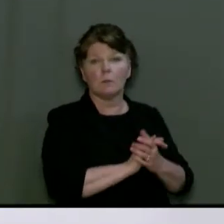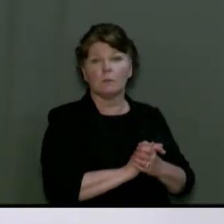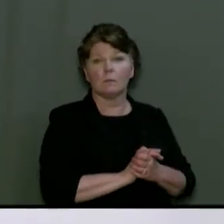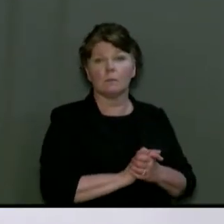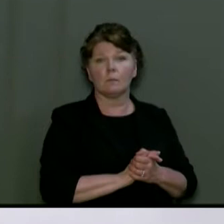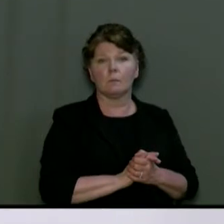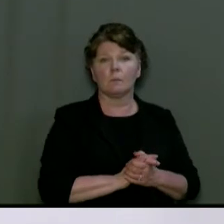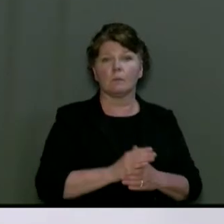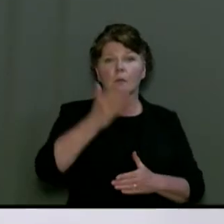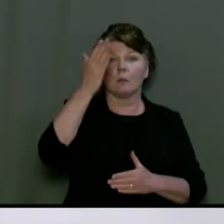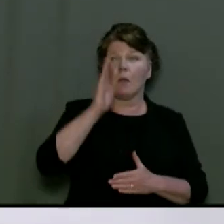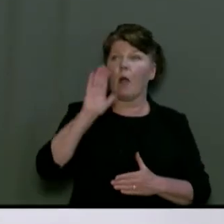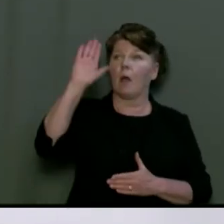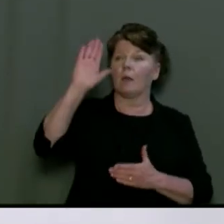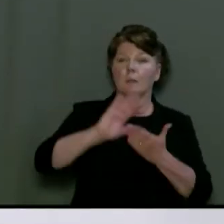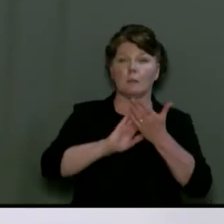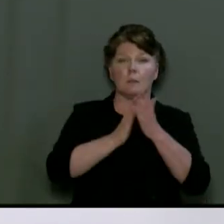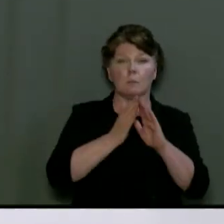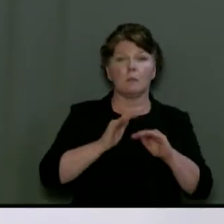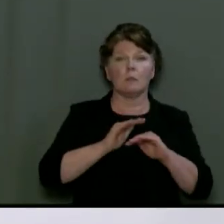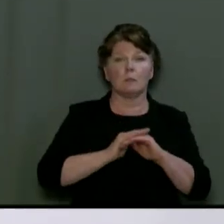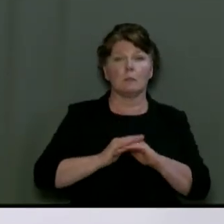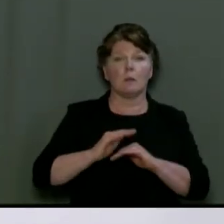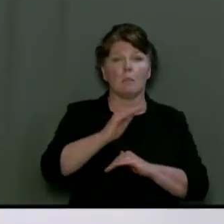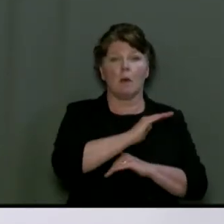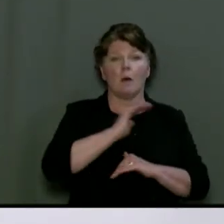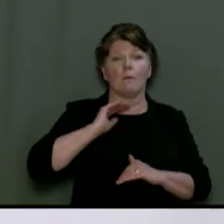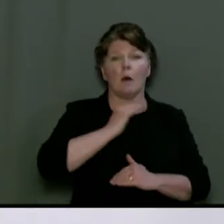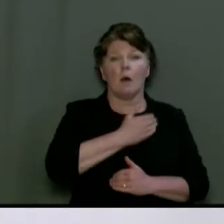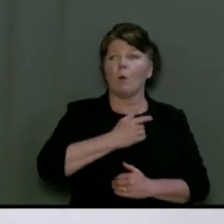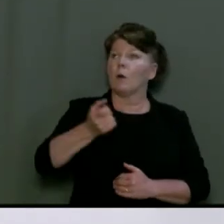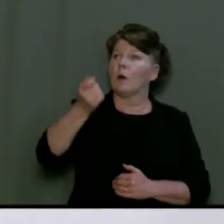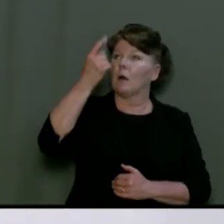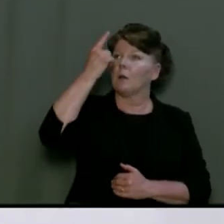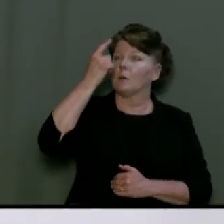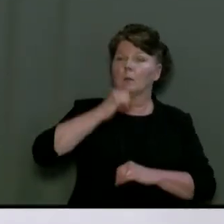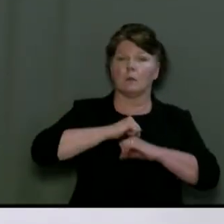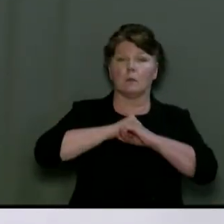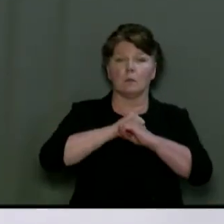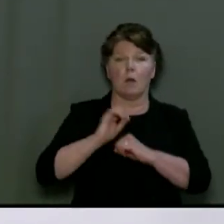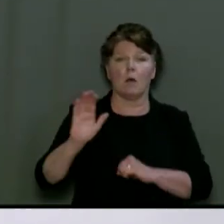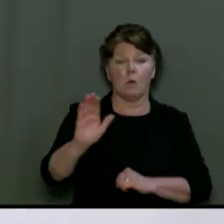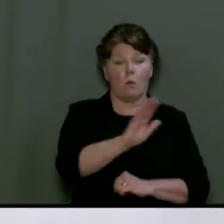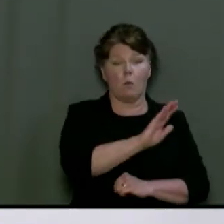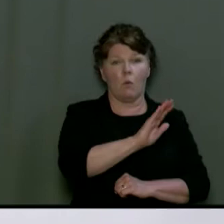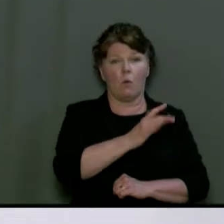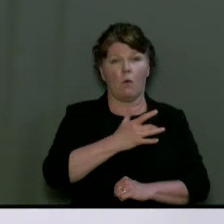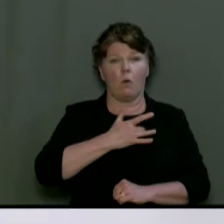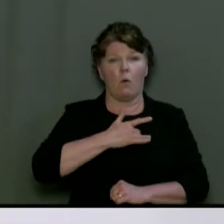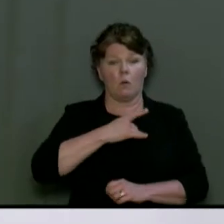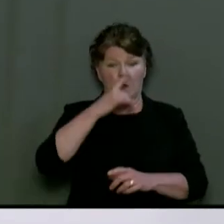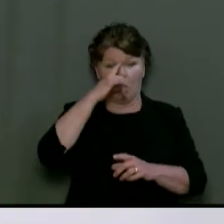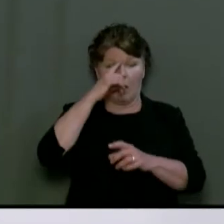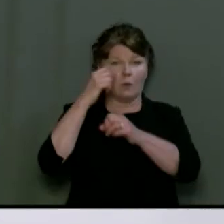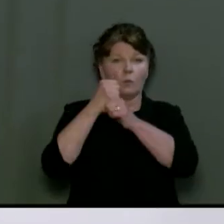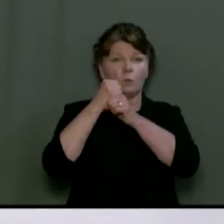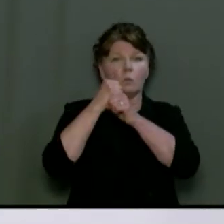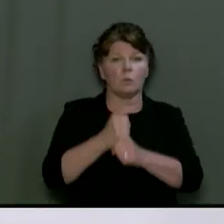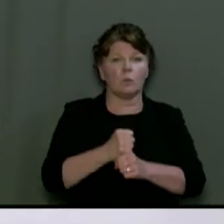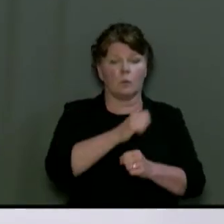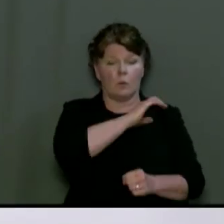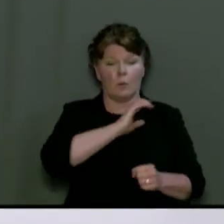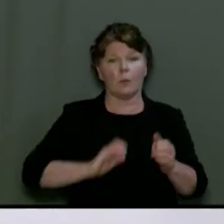Now may the peace of God, which passes all understanding, keep your hearts and minds in